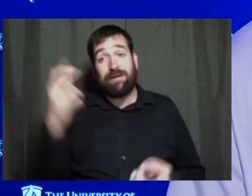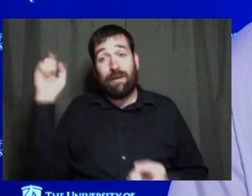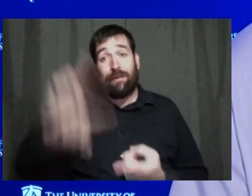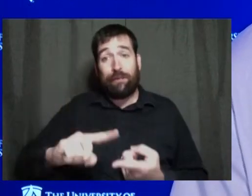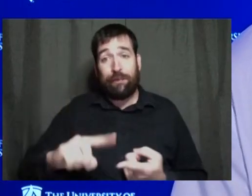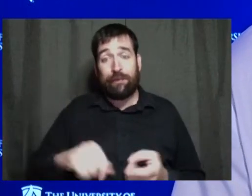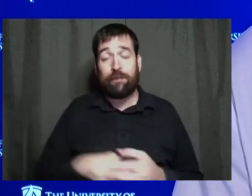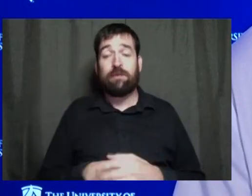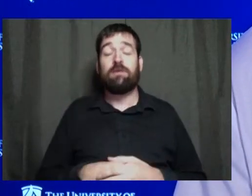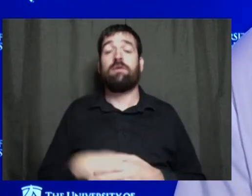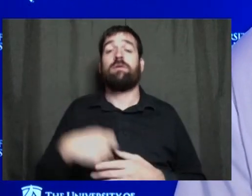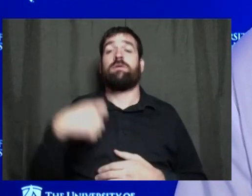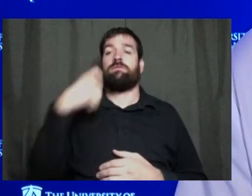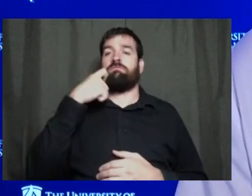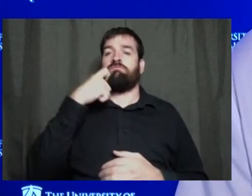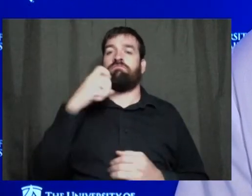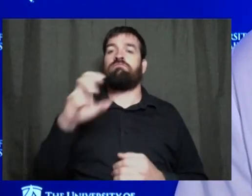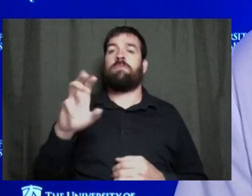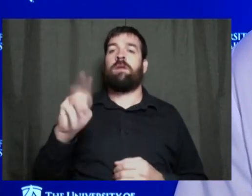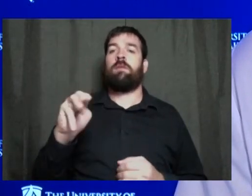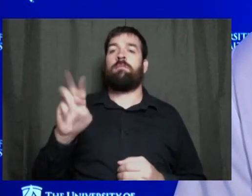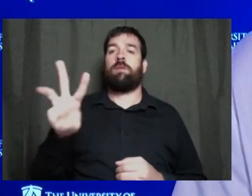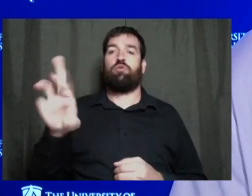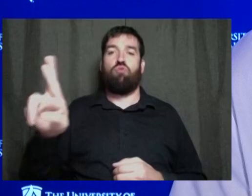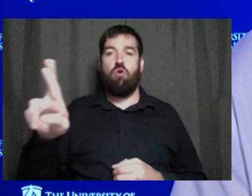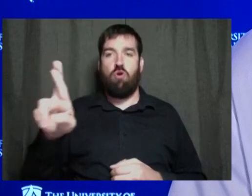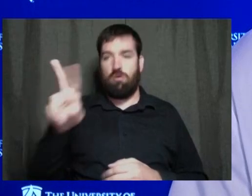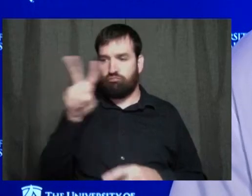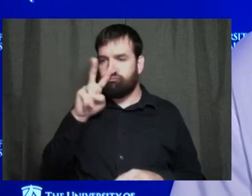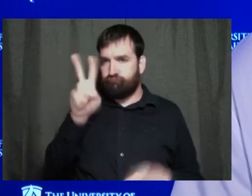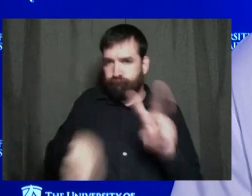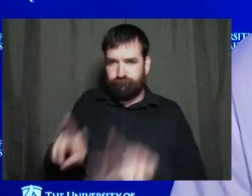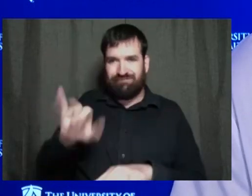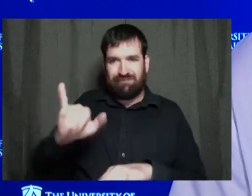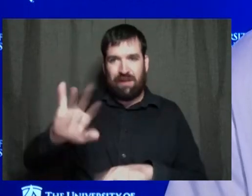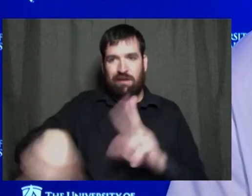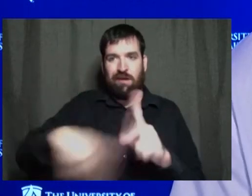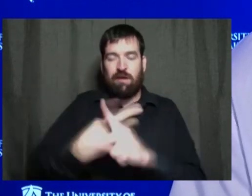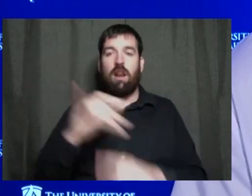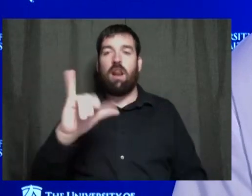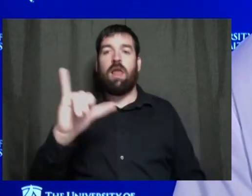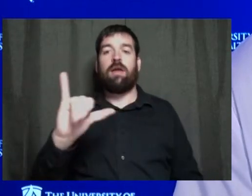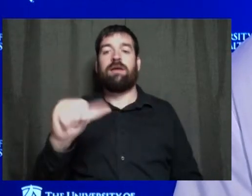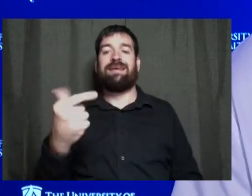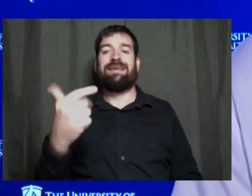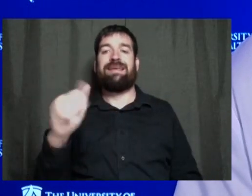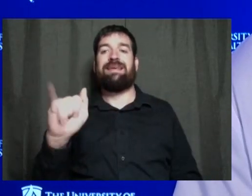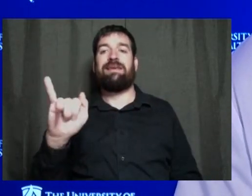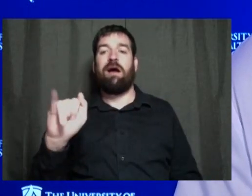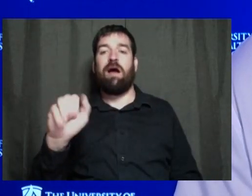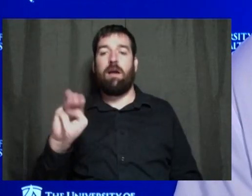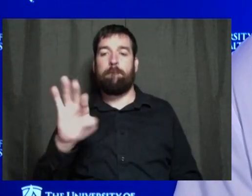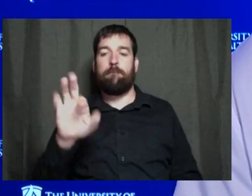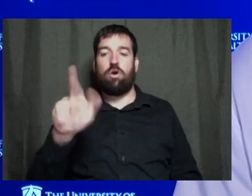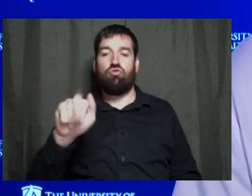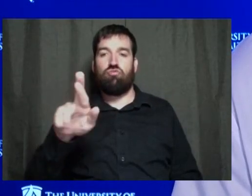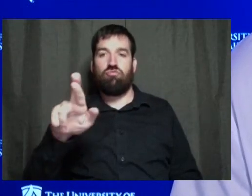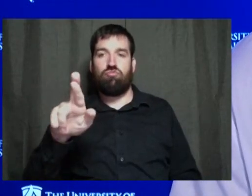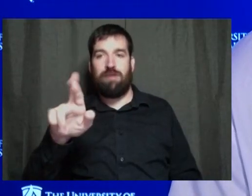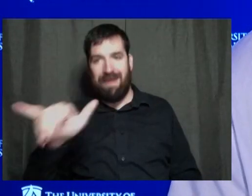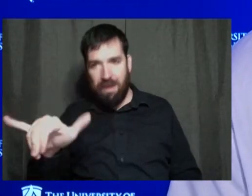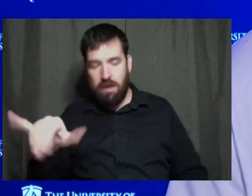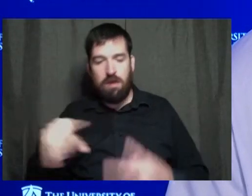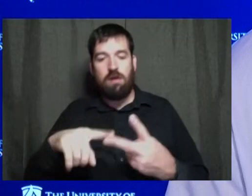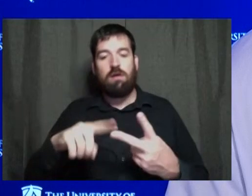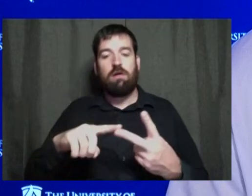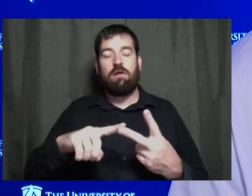recent MMWR that looked at those types of things, like the Guillain-Barré syndrome, like the myocarditis, and like the